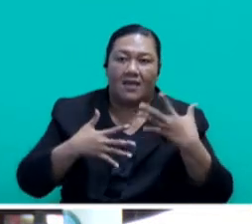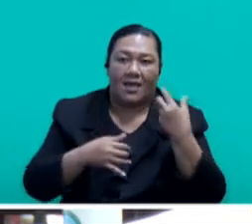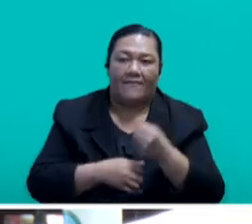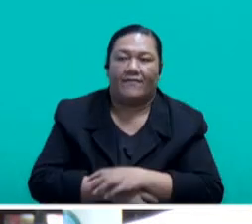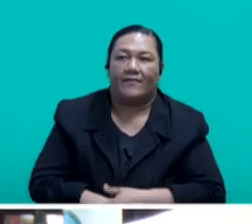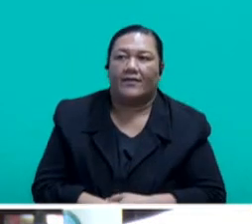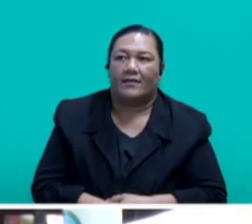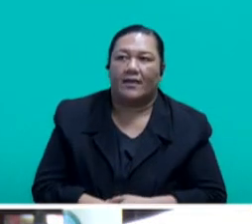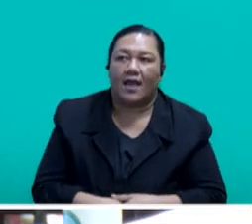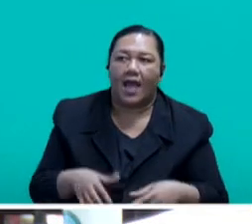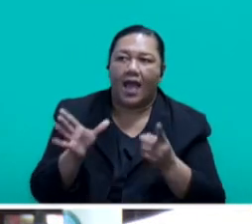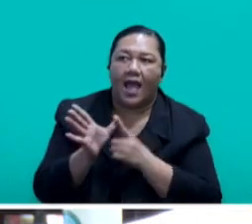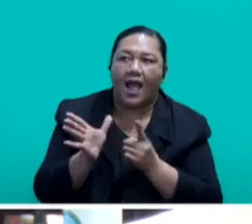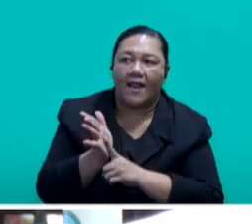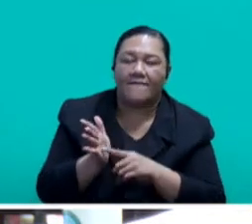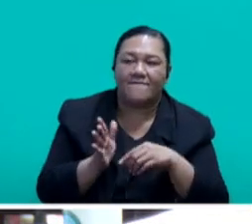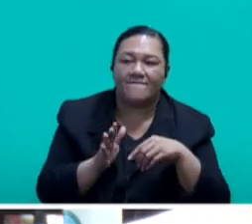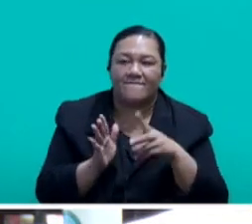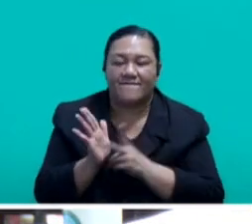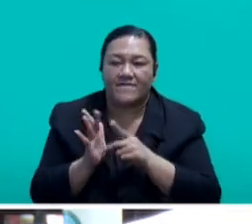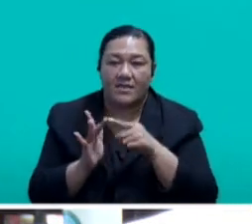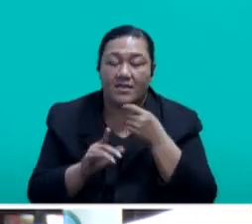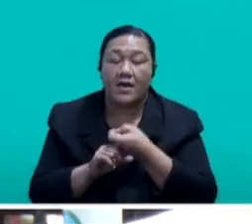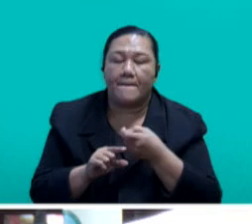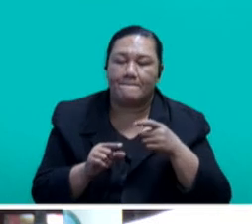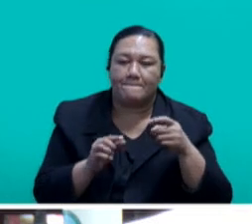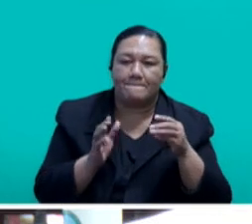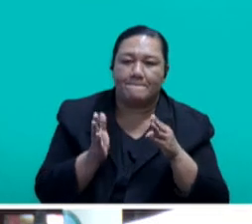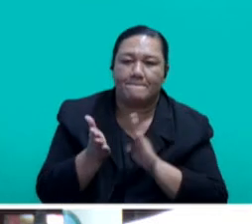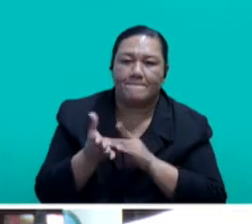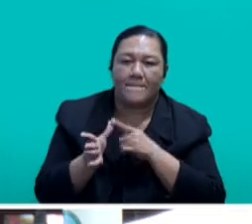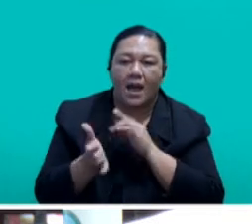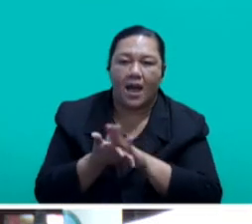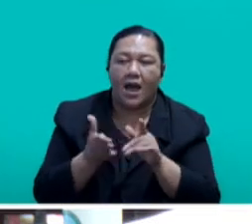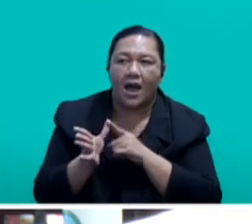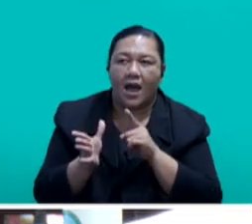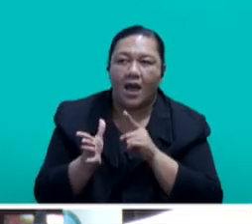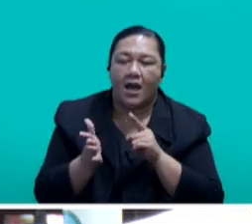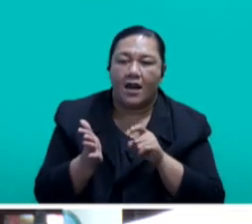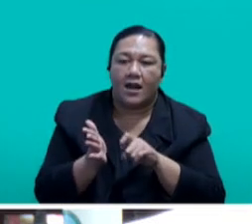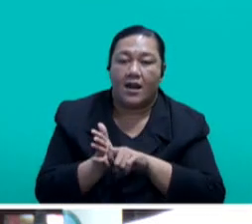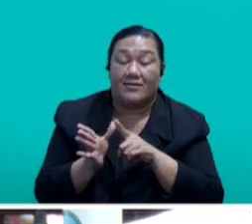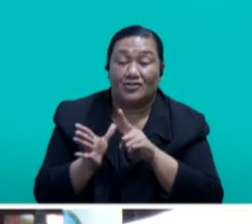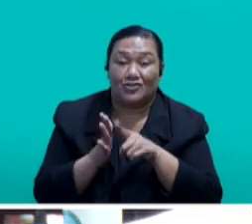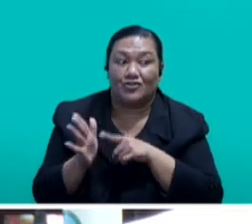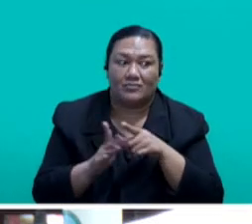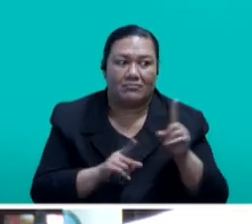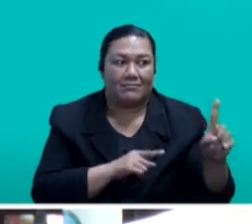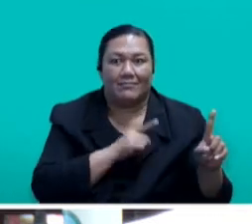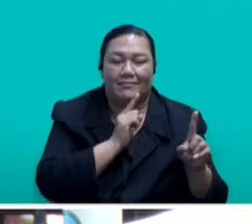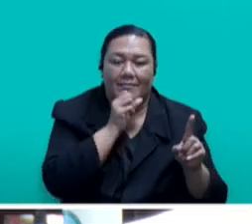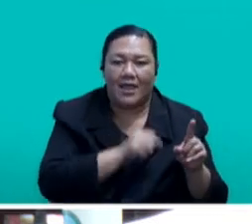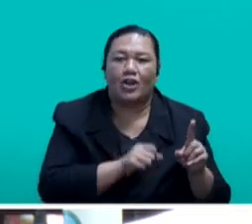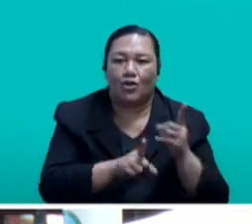Honorable Alvik Maharaj talked about that in his speech today. I mean, Mr. Speaker, the real cooked up numbers